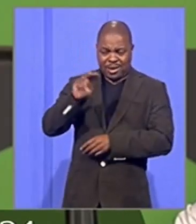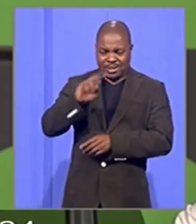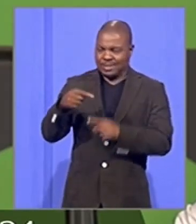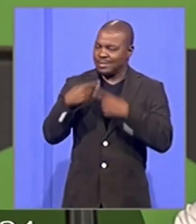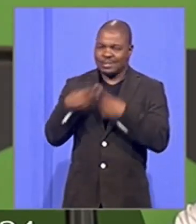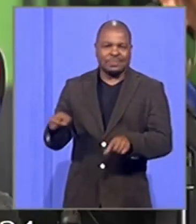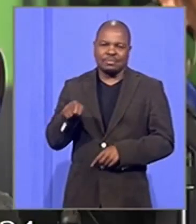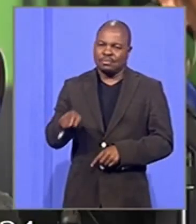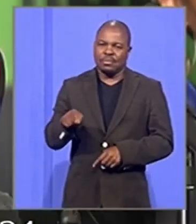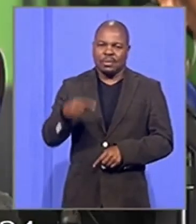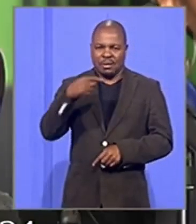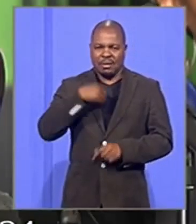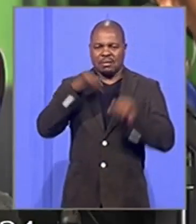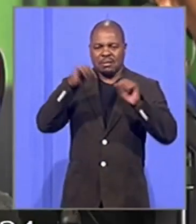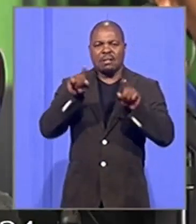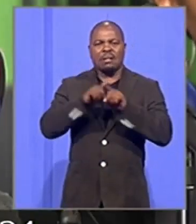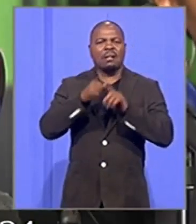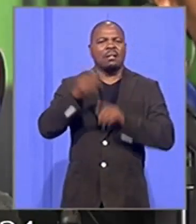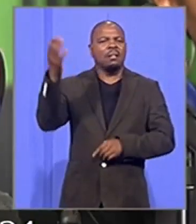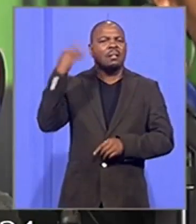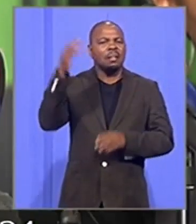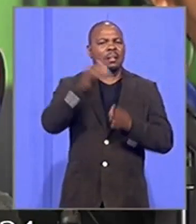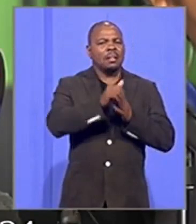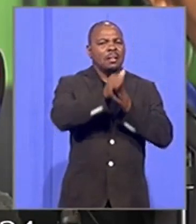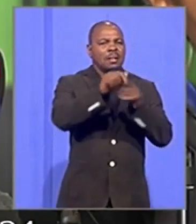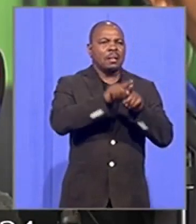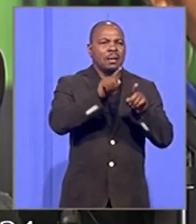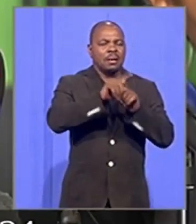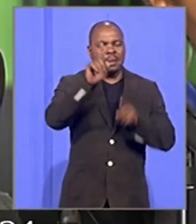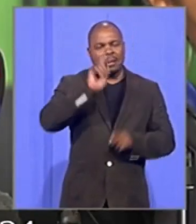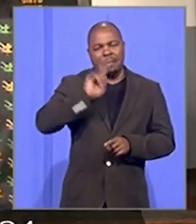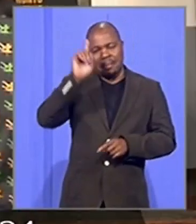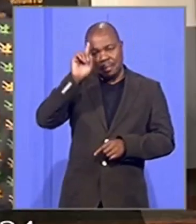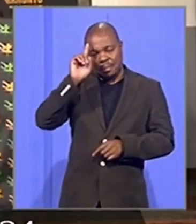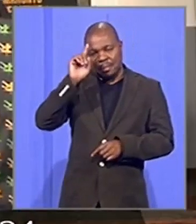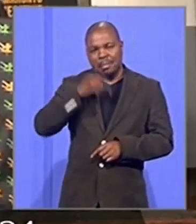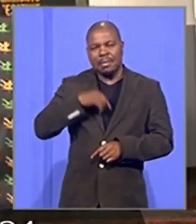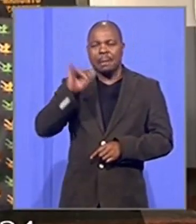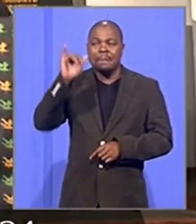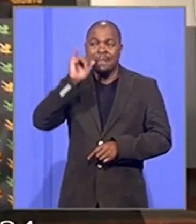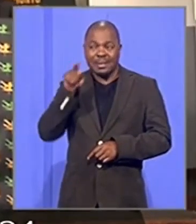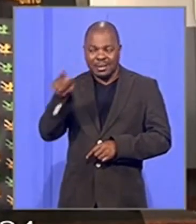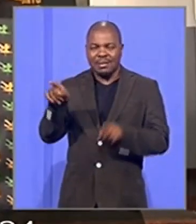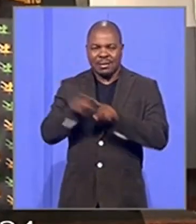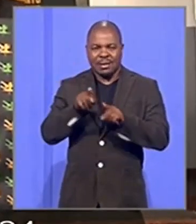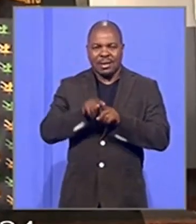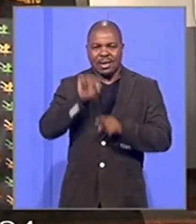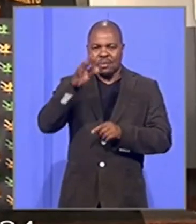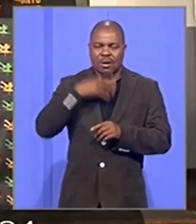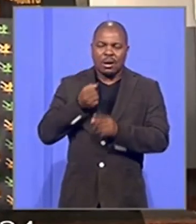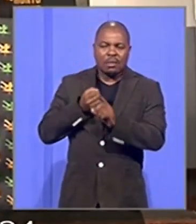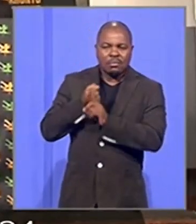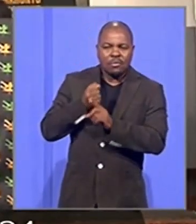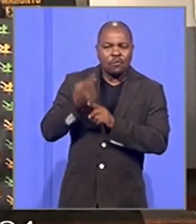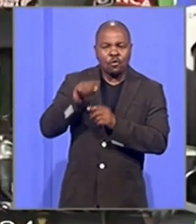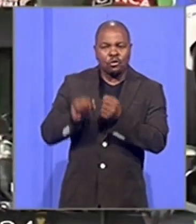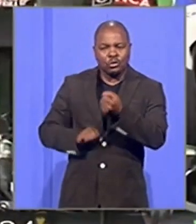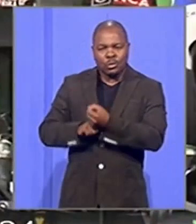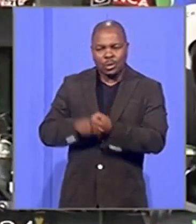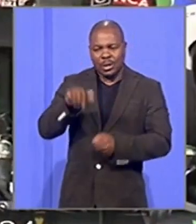fully agree with other former leaders like Comrade Thabo Mbeki and others that it would be a betrayal to campaign for the ANC